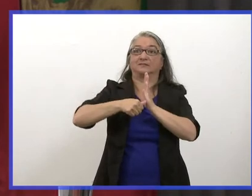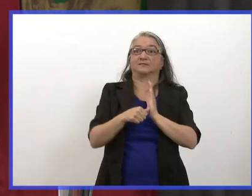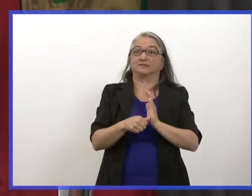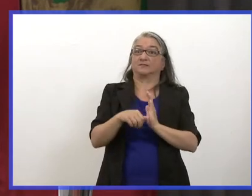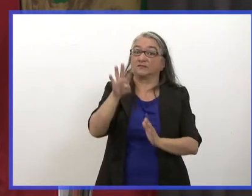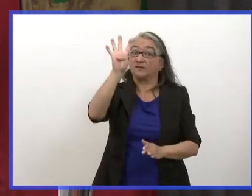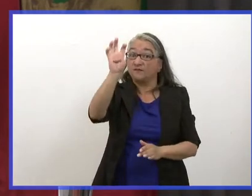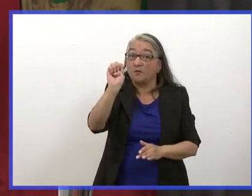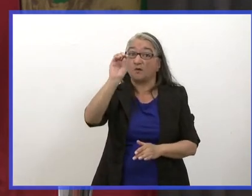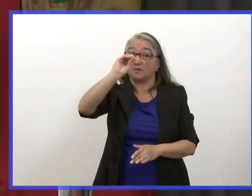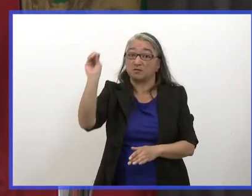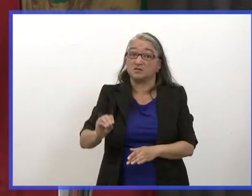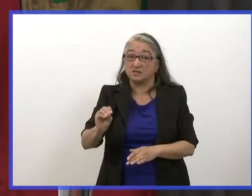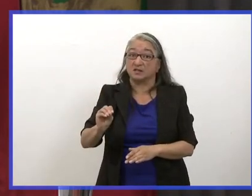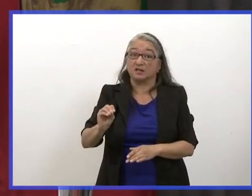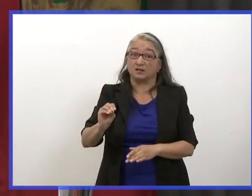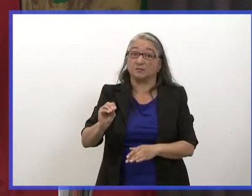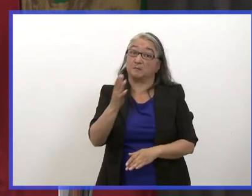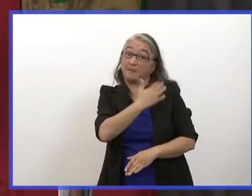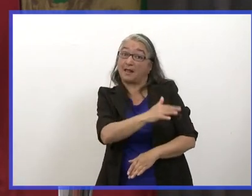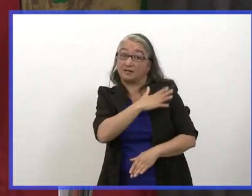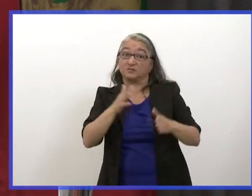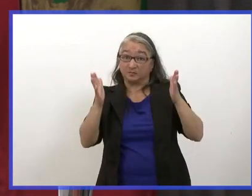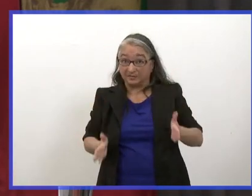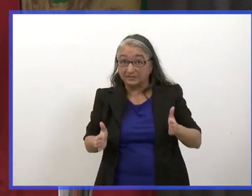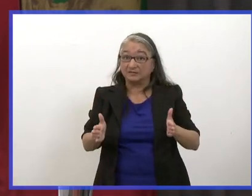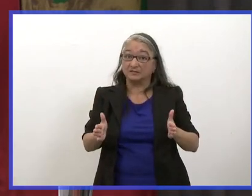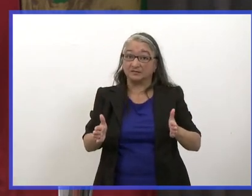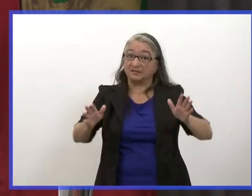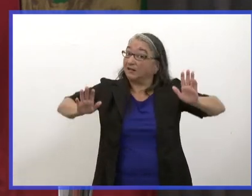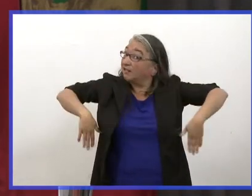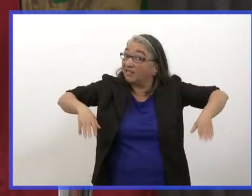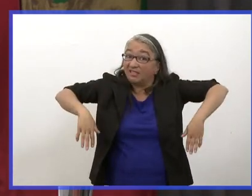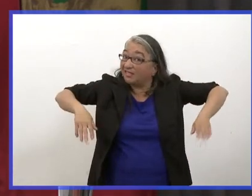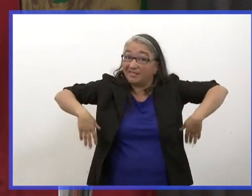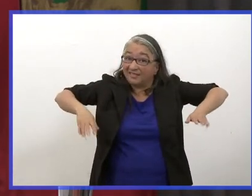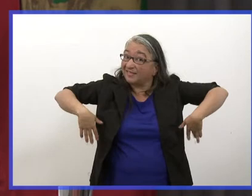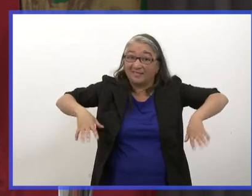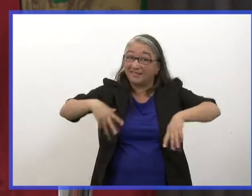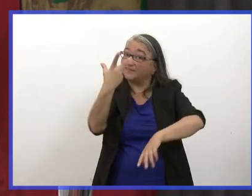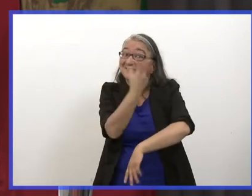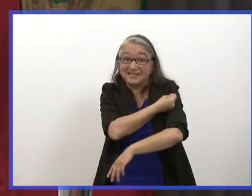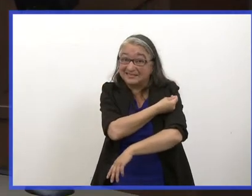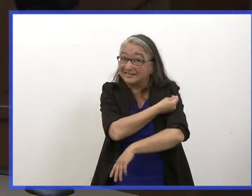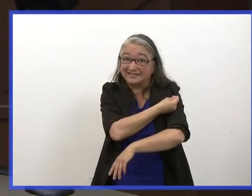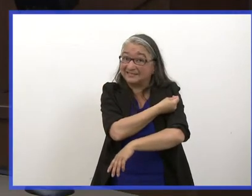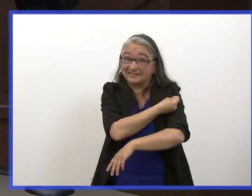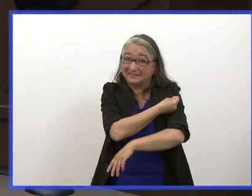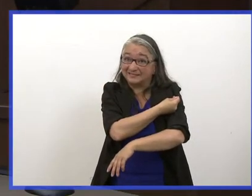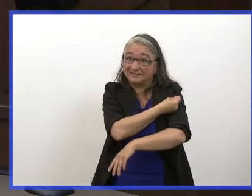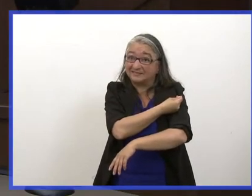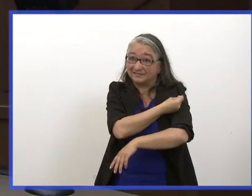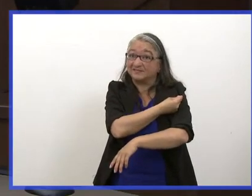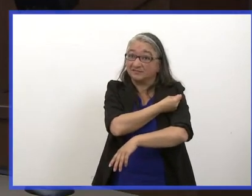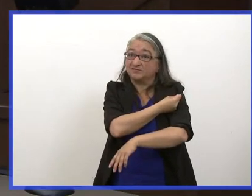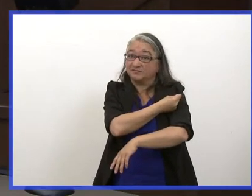are eligible and haven't yet had a vaccine, to please make sure they go and do that as soon as they possibly can.